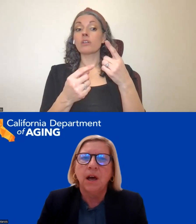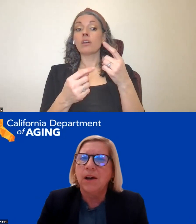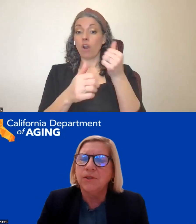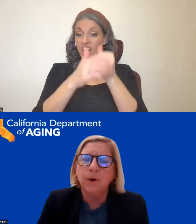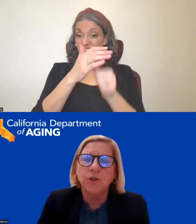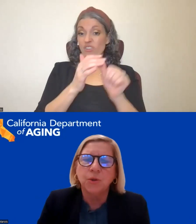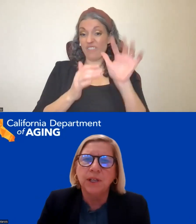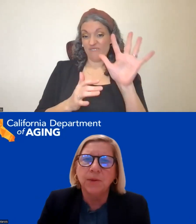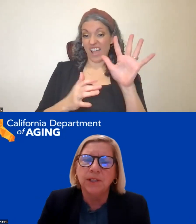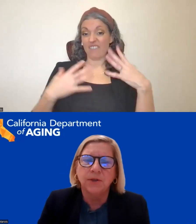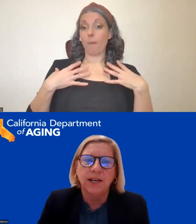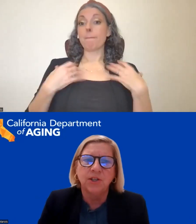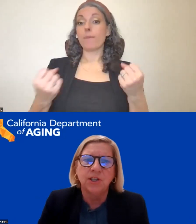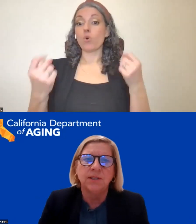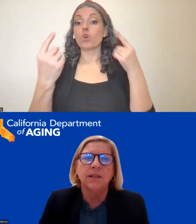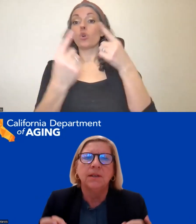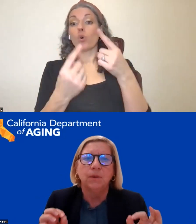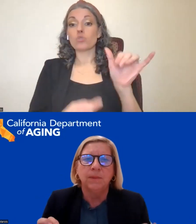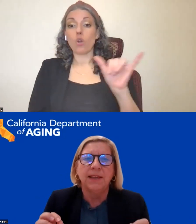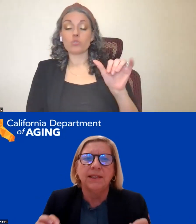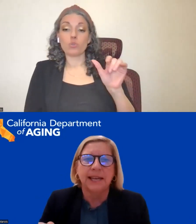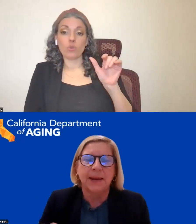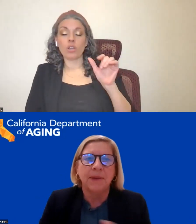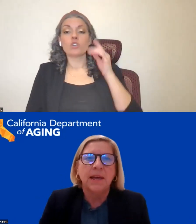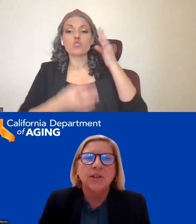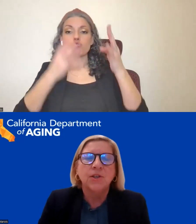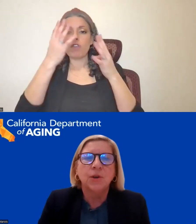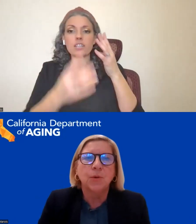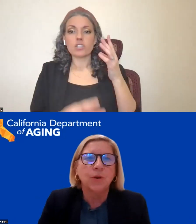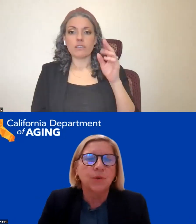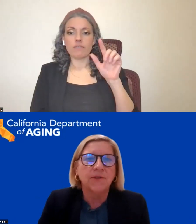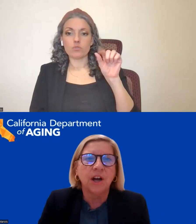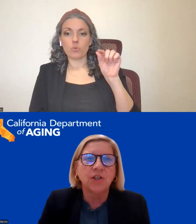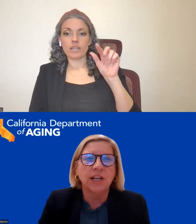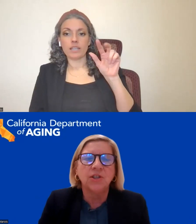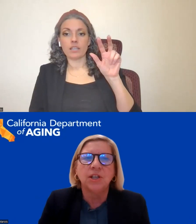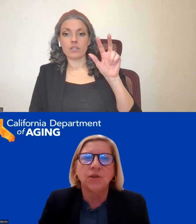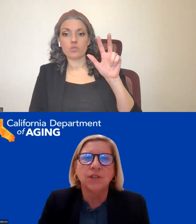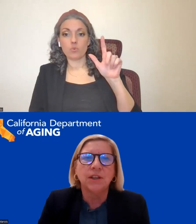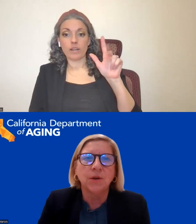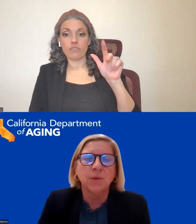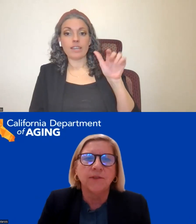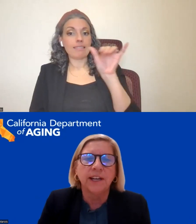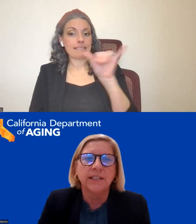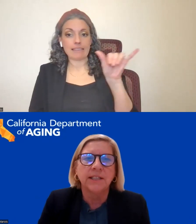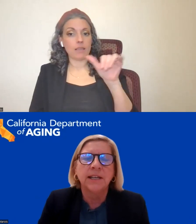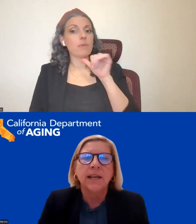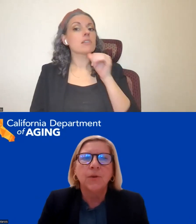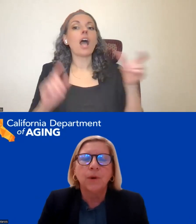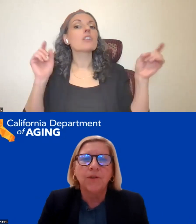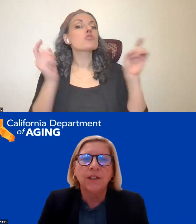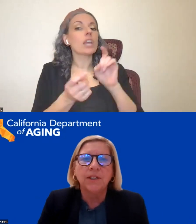goals. Also, our 23 strategies remain the same. So those have not changed, and you'll see those